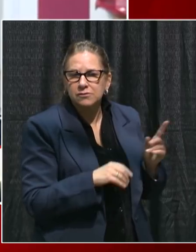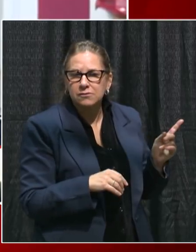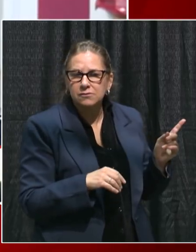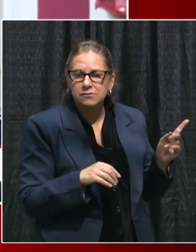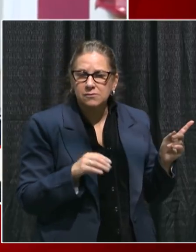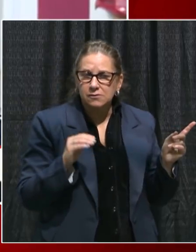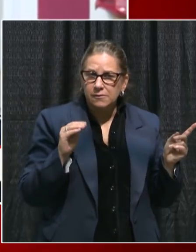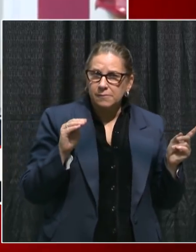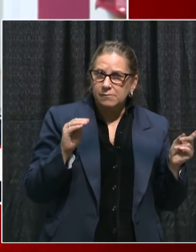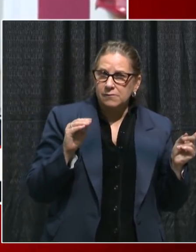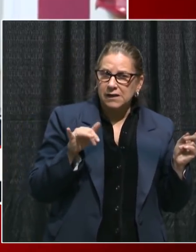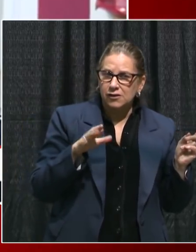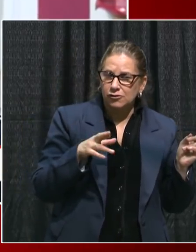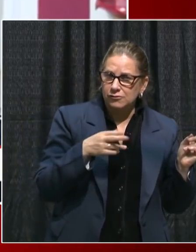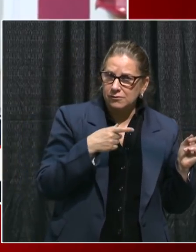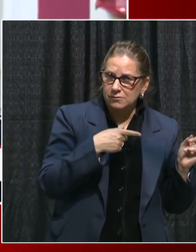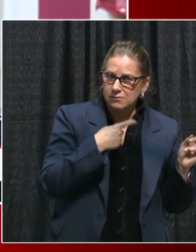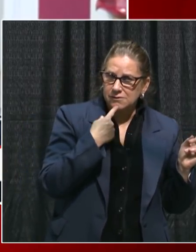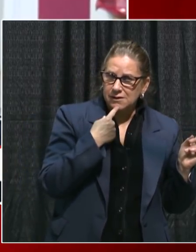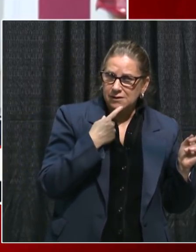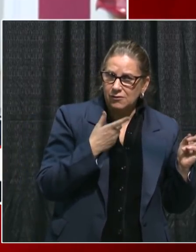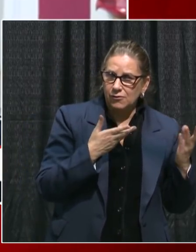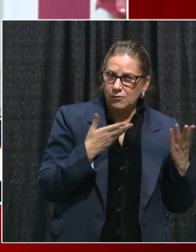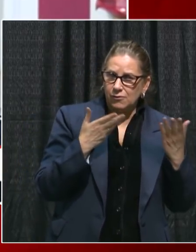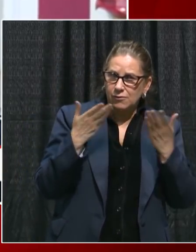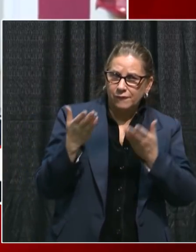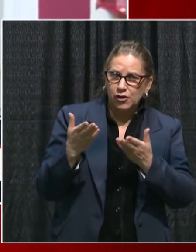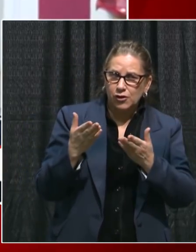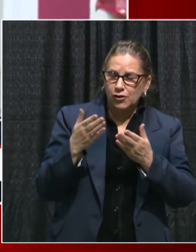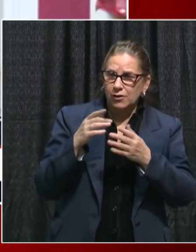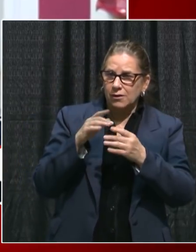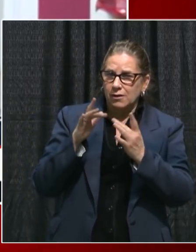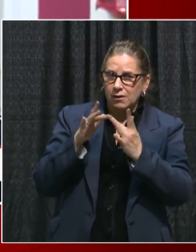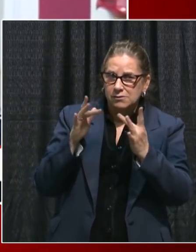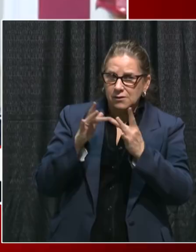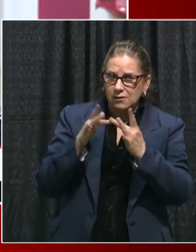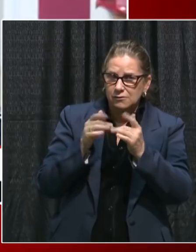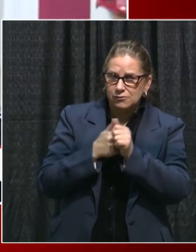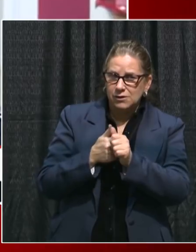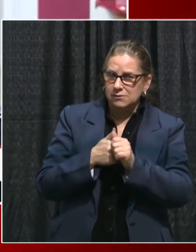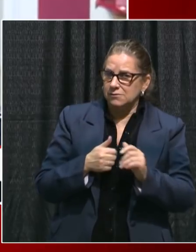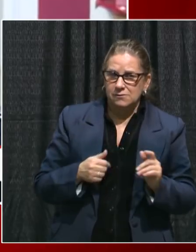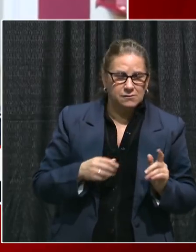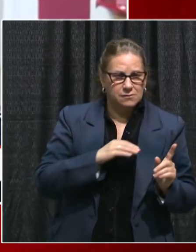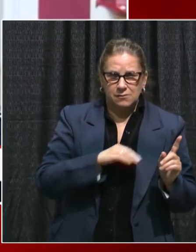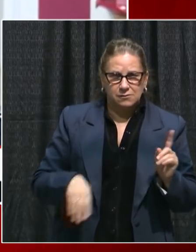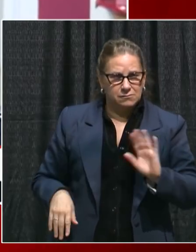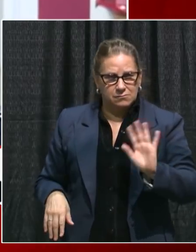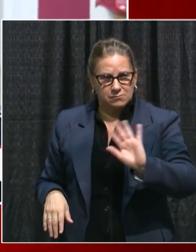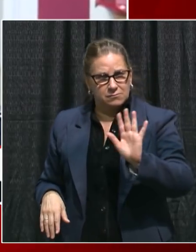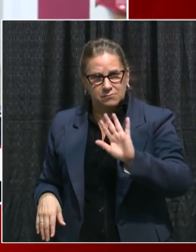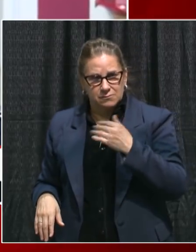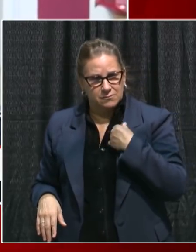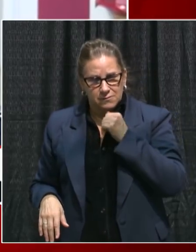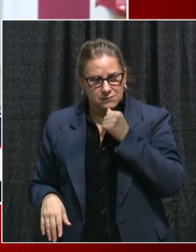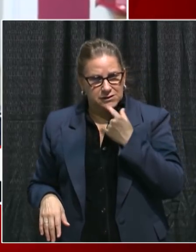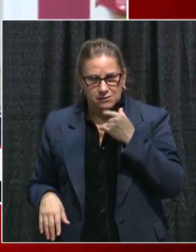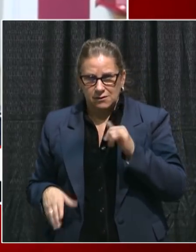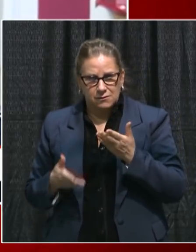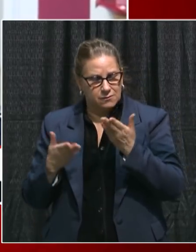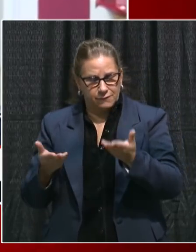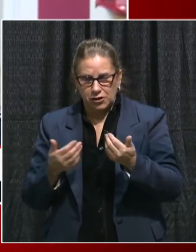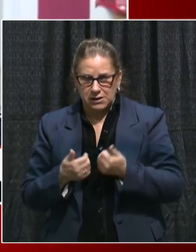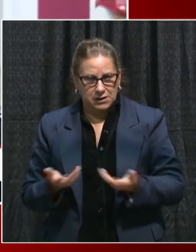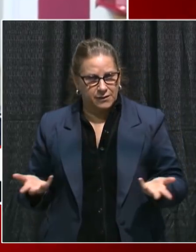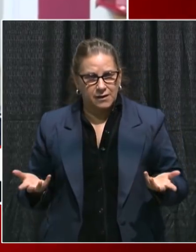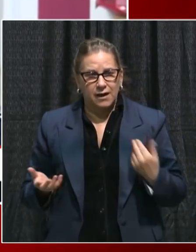contact tracing, but then from Dr. Nesbitt's answer, it sounded I like... actually didn't say that I offered anything. I said that if we were contacted